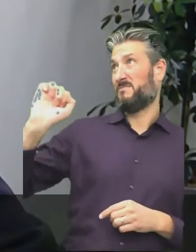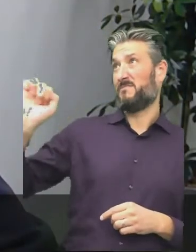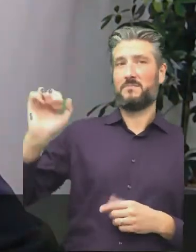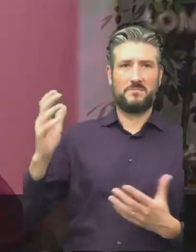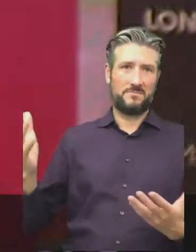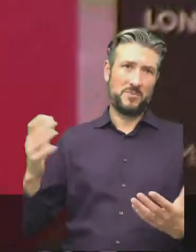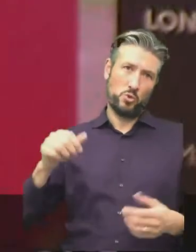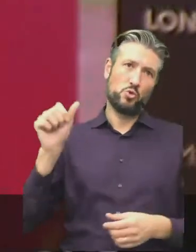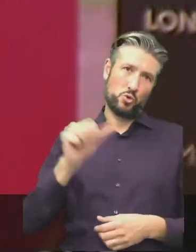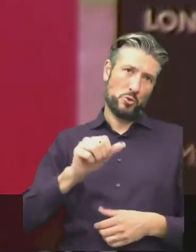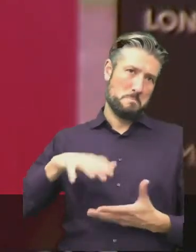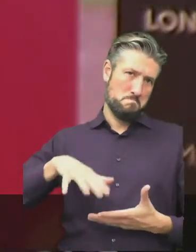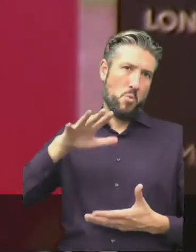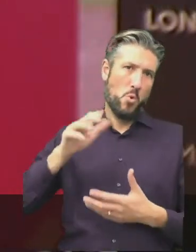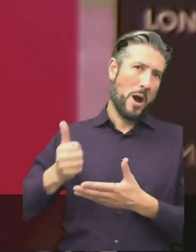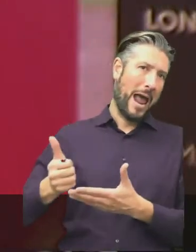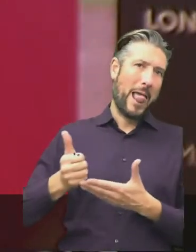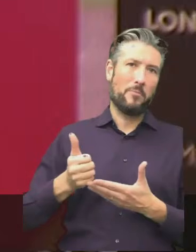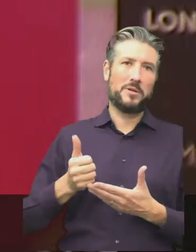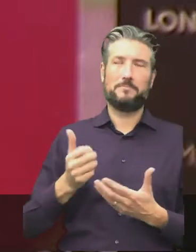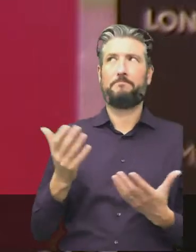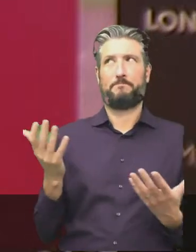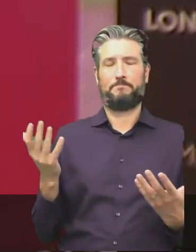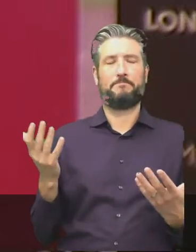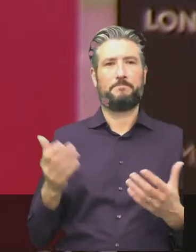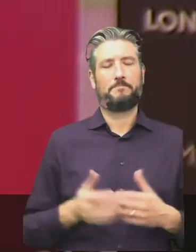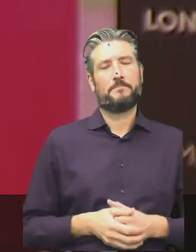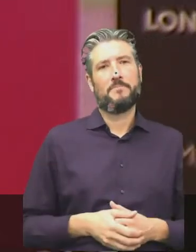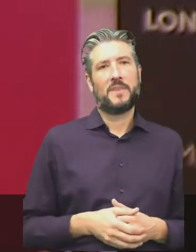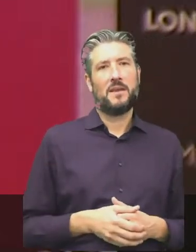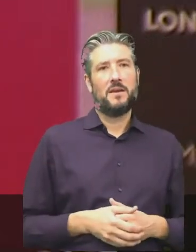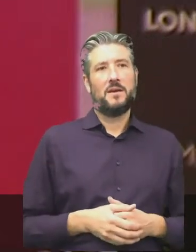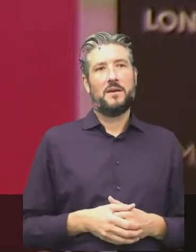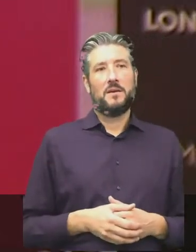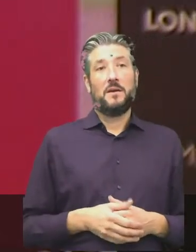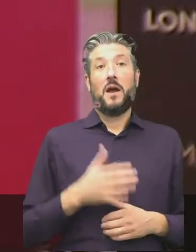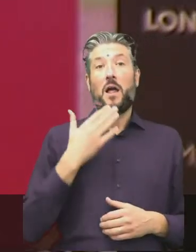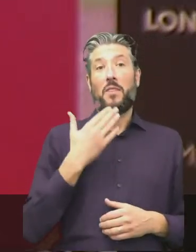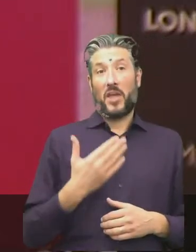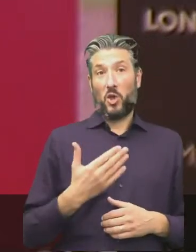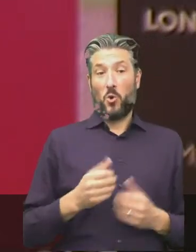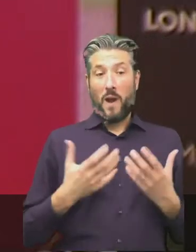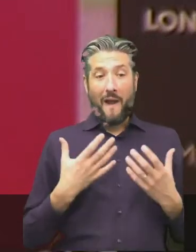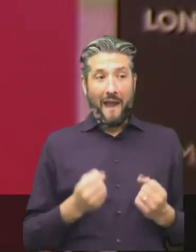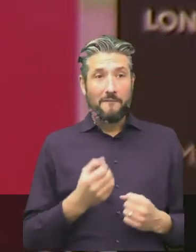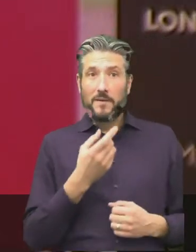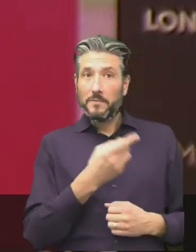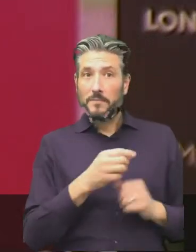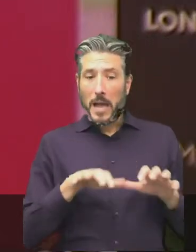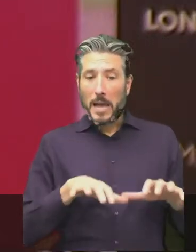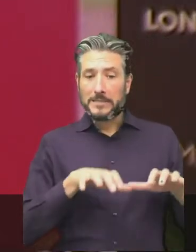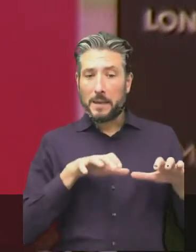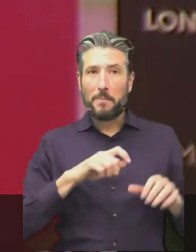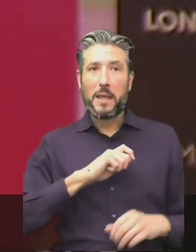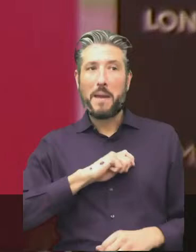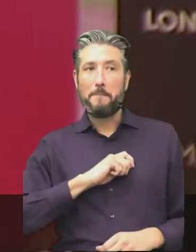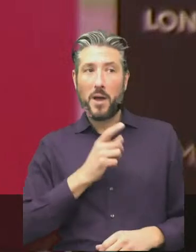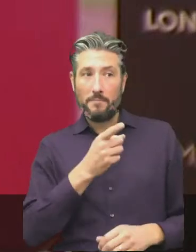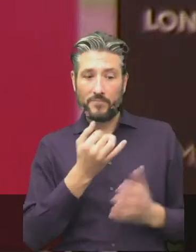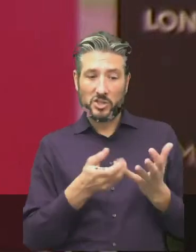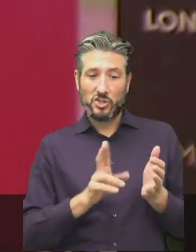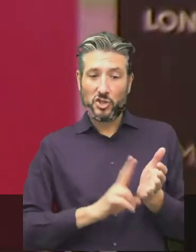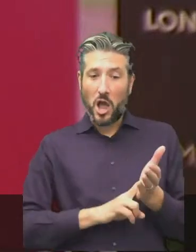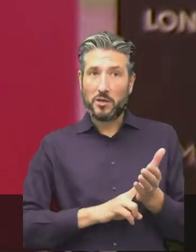Thank you. I've got Assembly Member Sean Berry who wants to answer the question. Please go